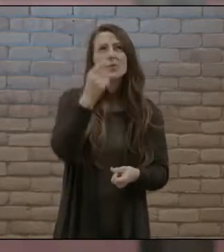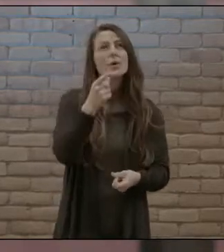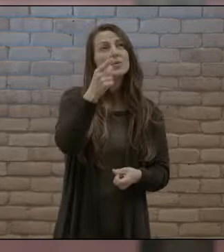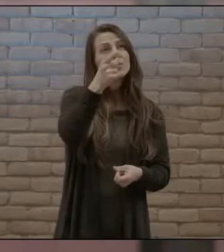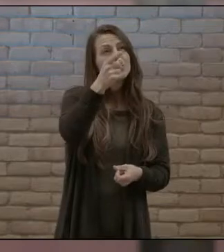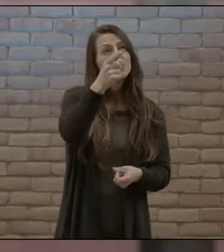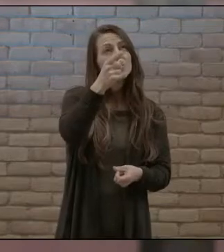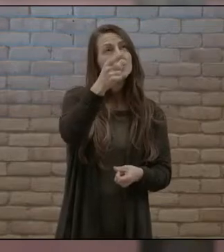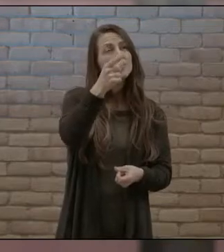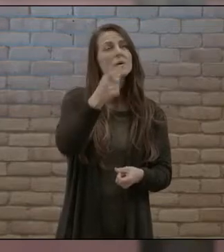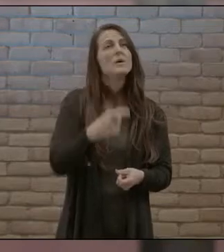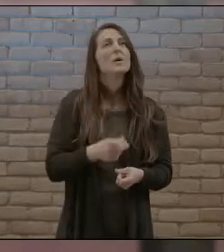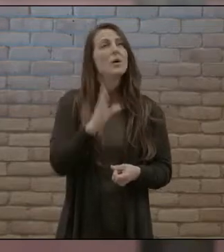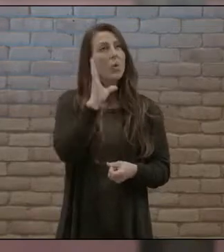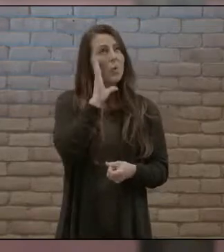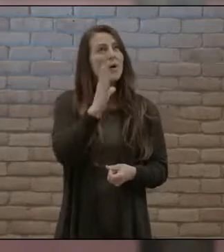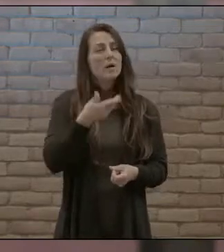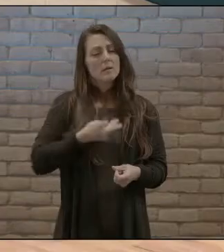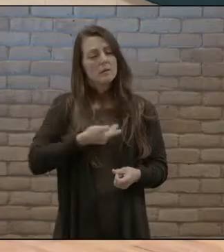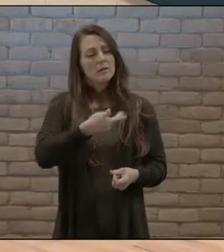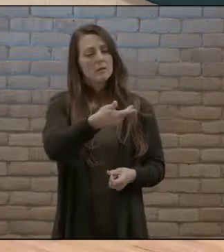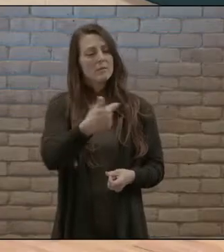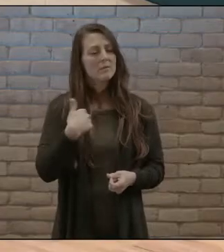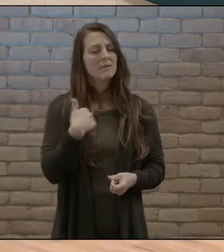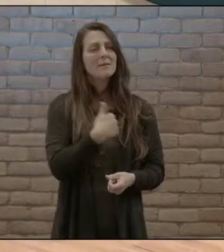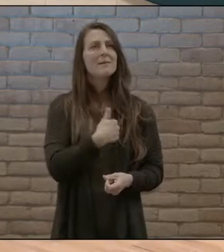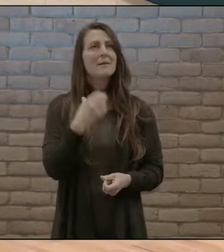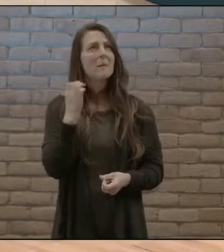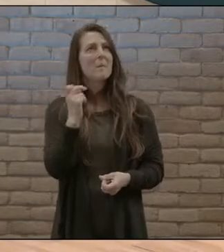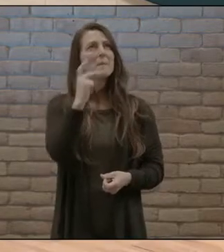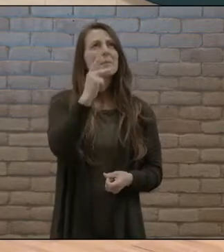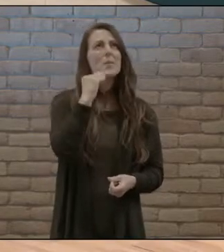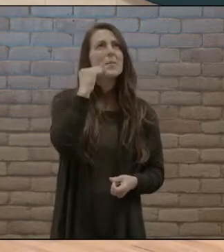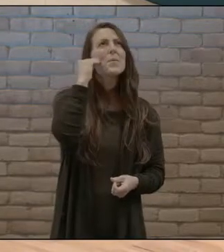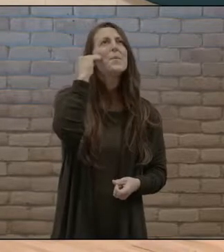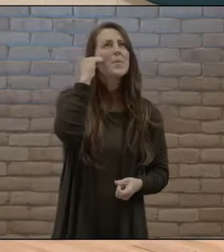Father, welcome us home with open arms,